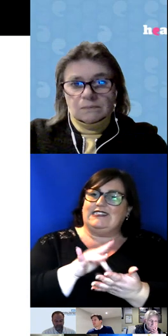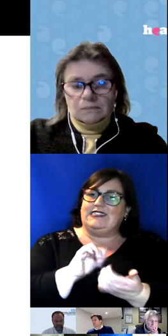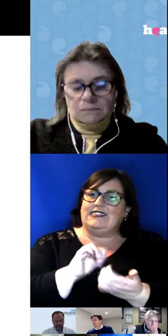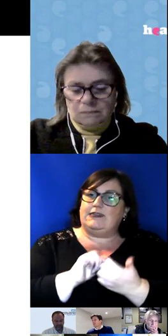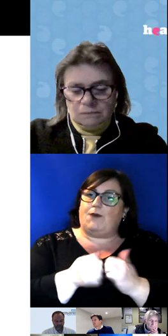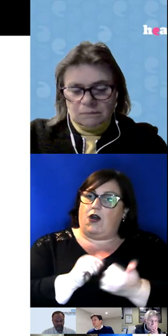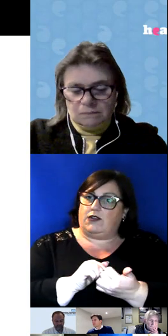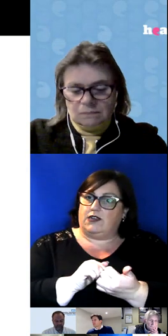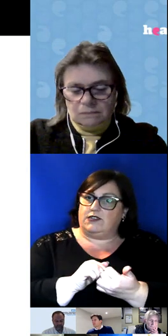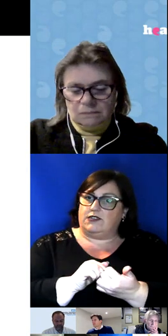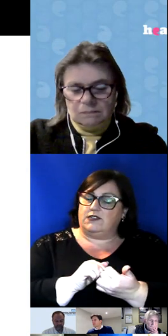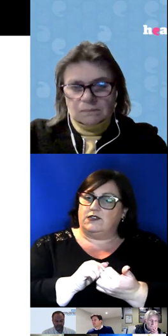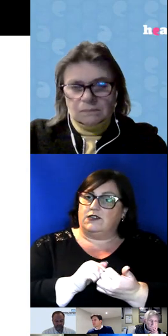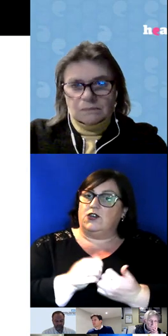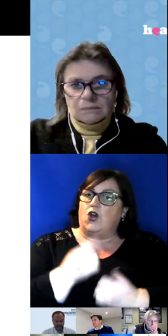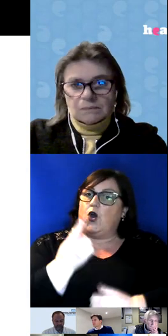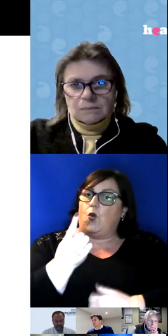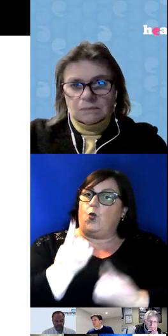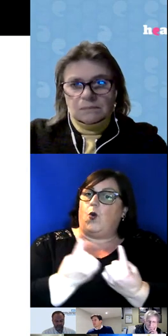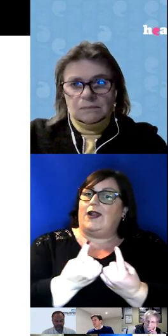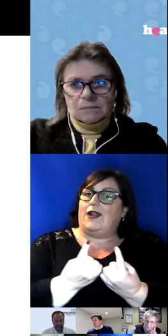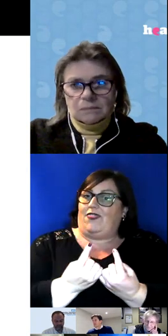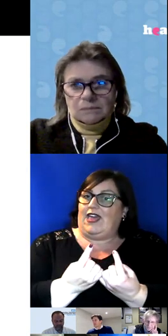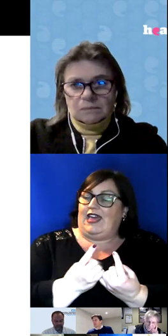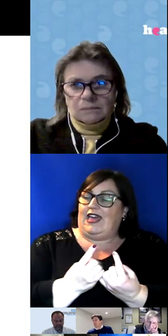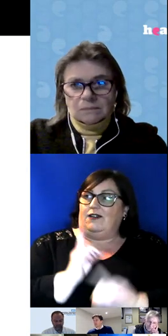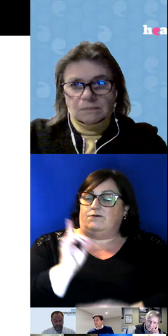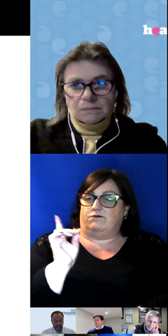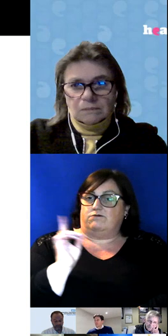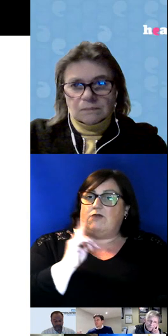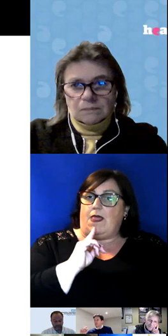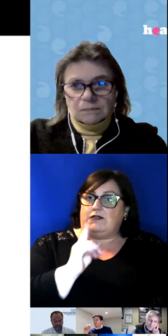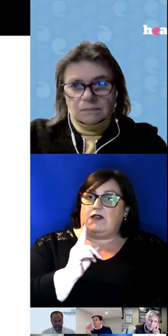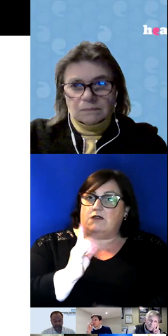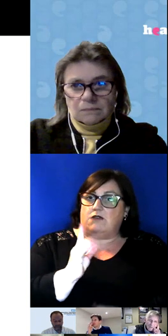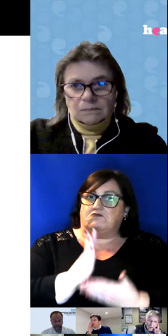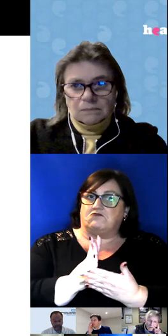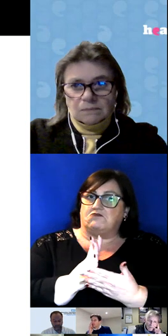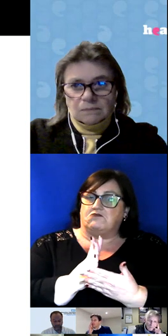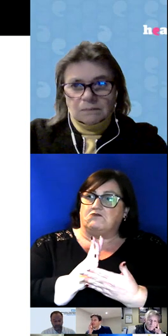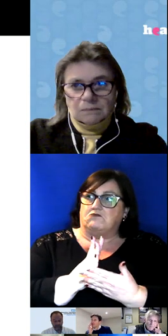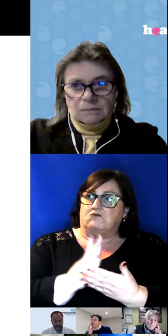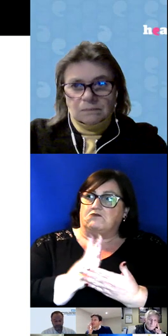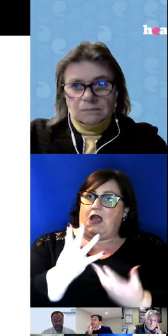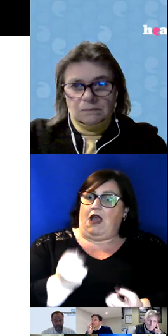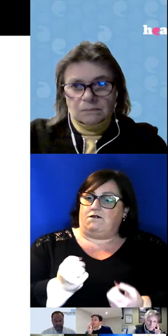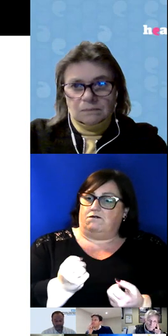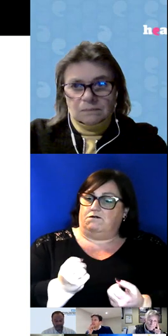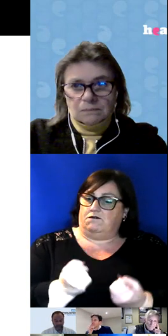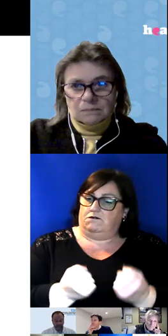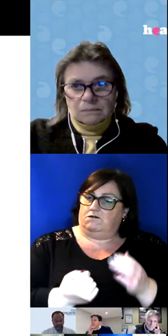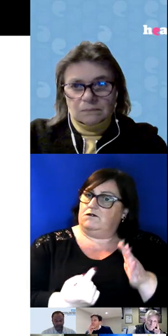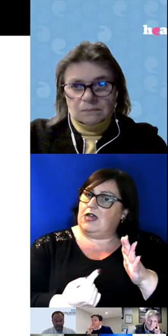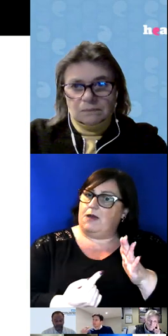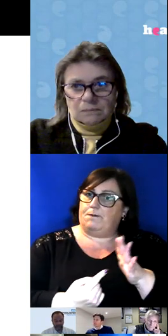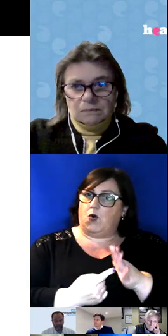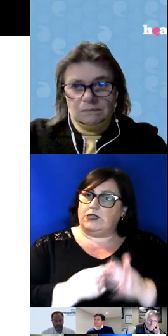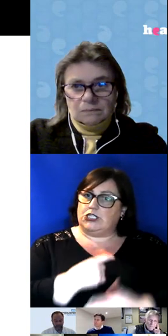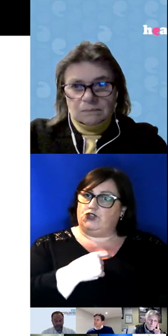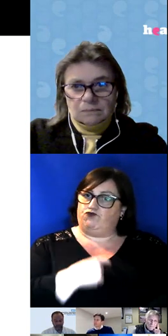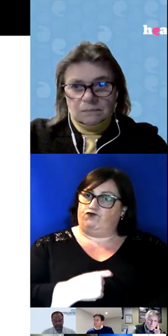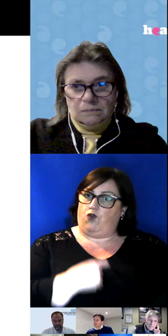that this increasingly important role that they can play in the prevention space around those social and wider